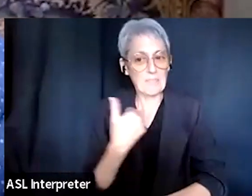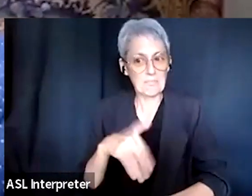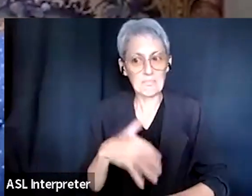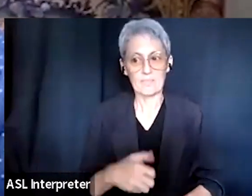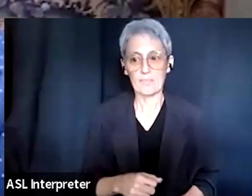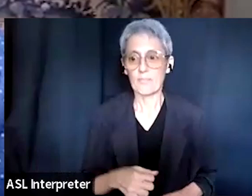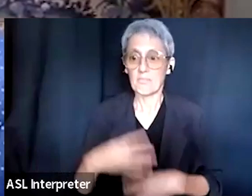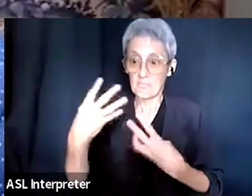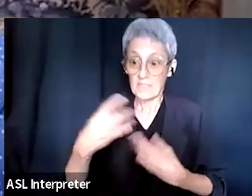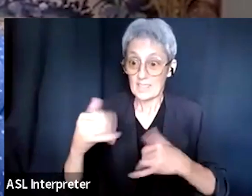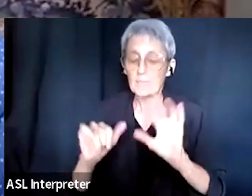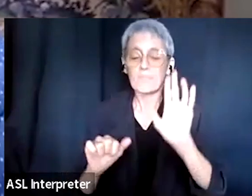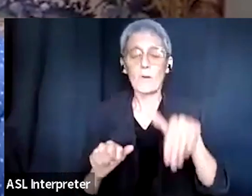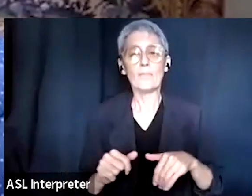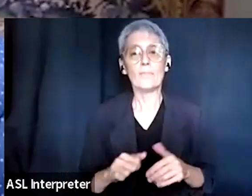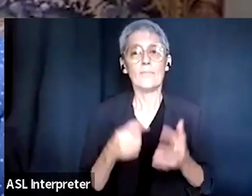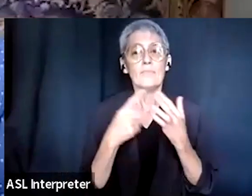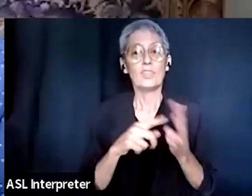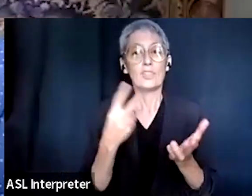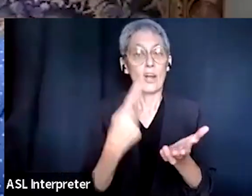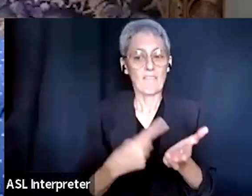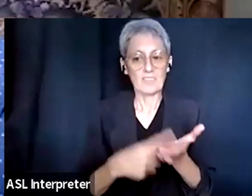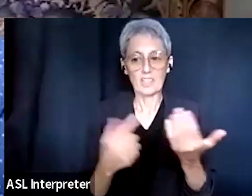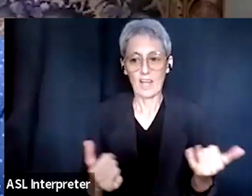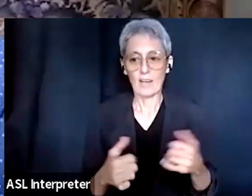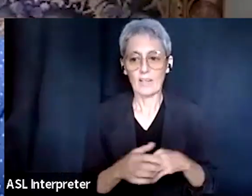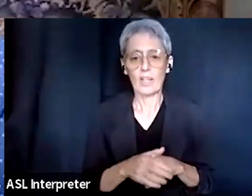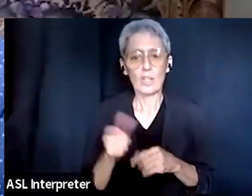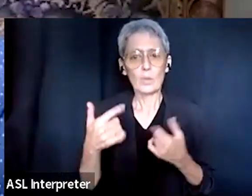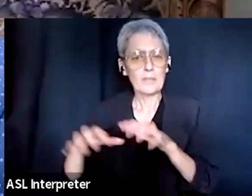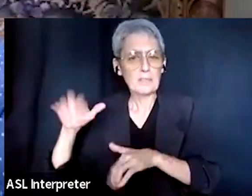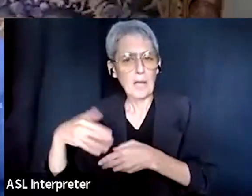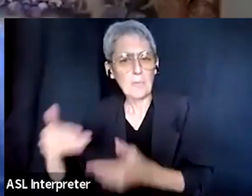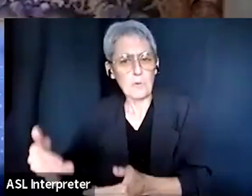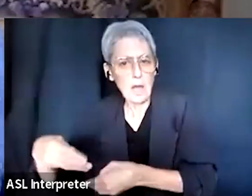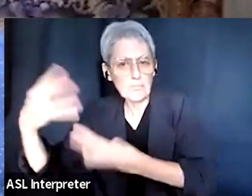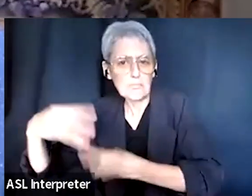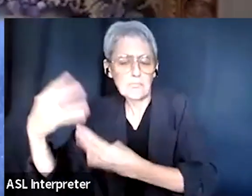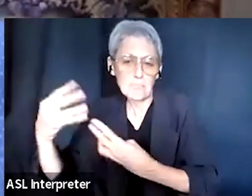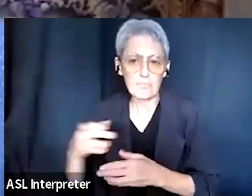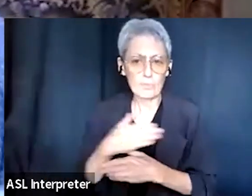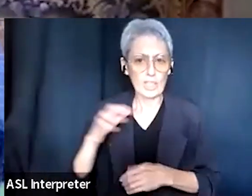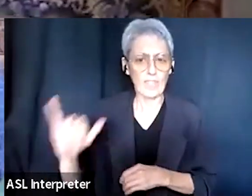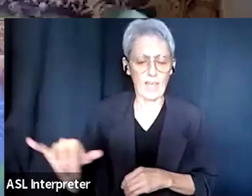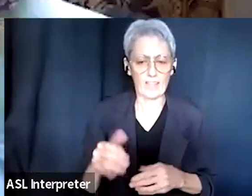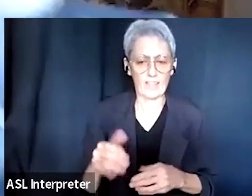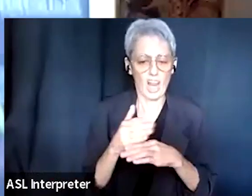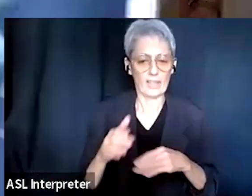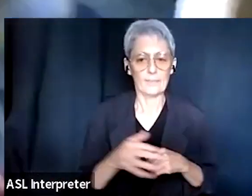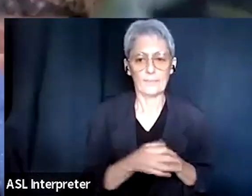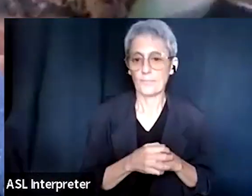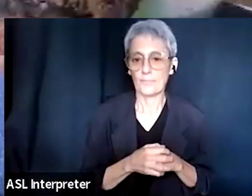just jump right into the conversation. Even as you share those words, we really appreciate you sharing. So the book